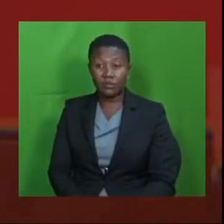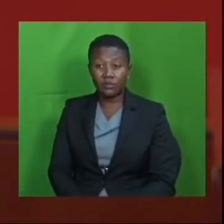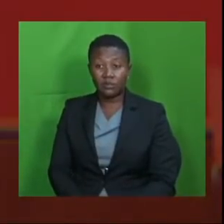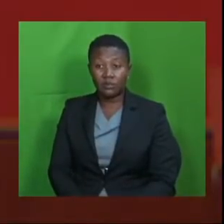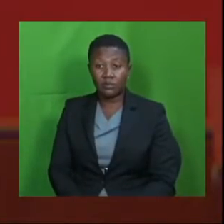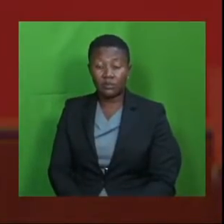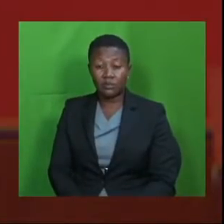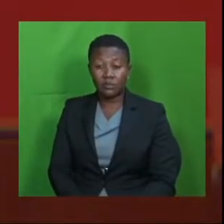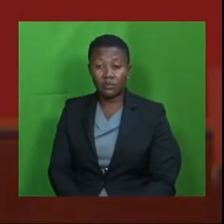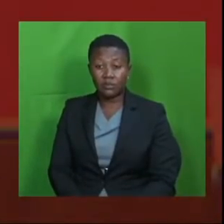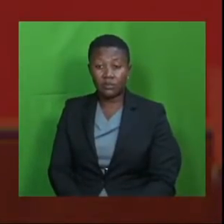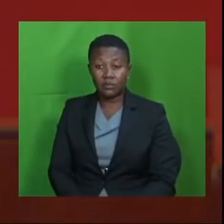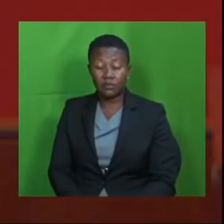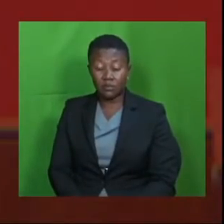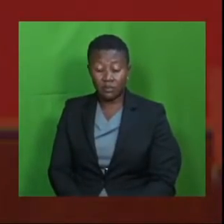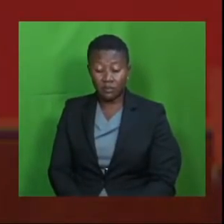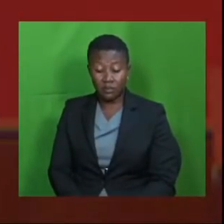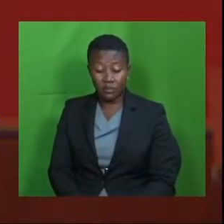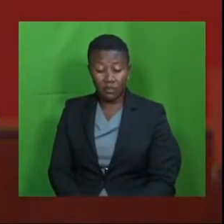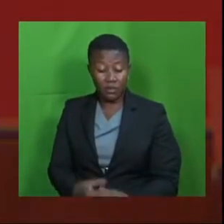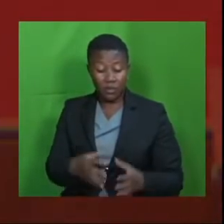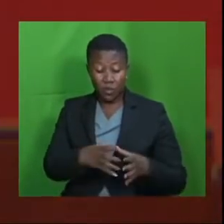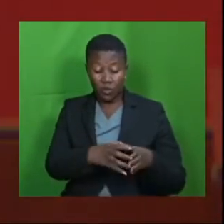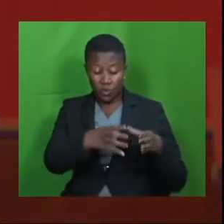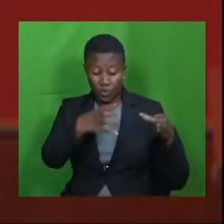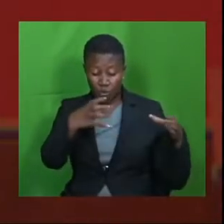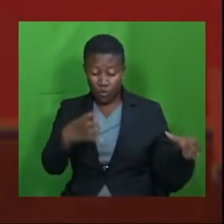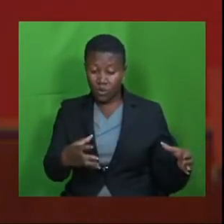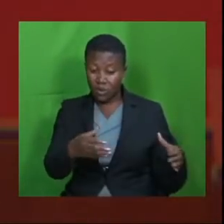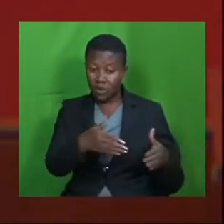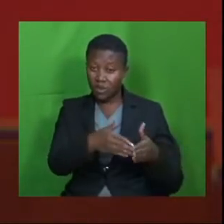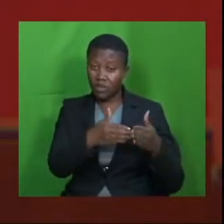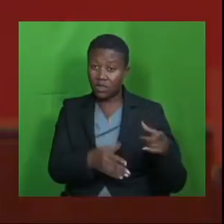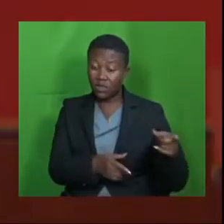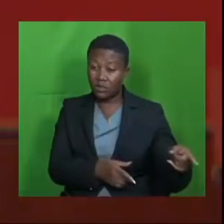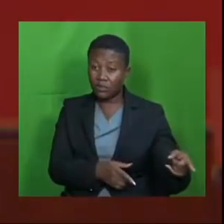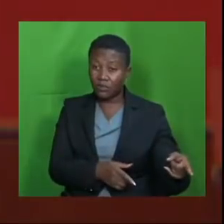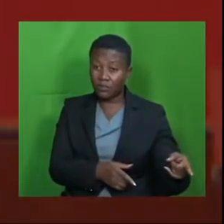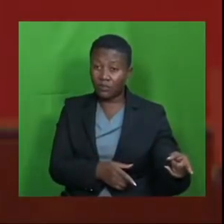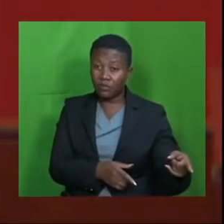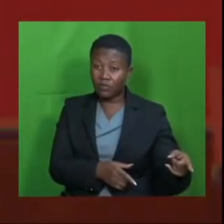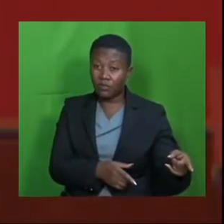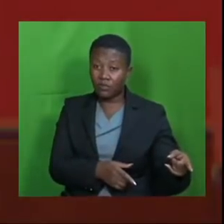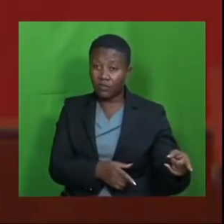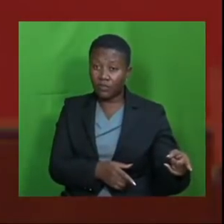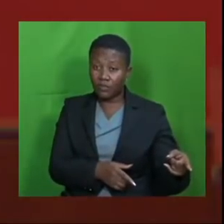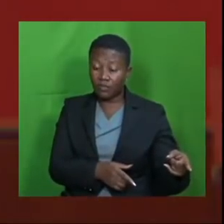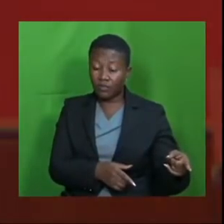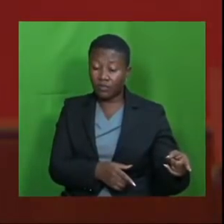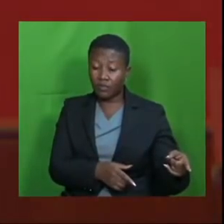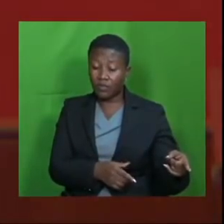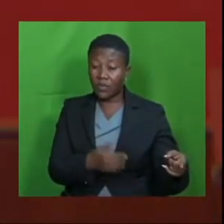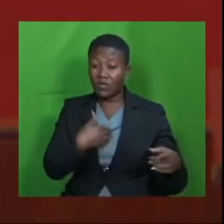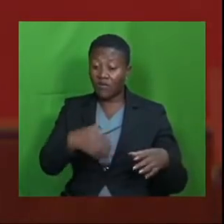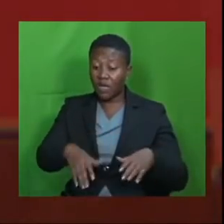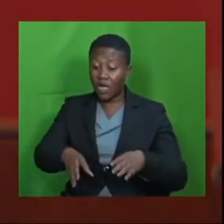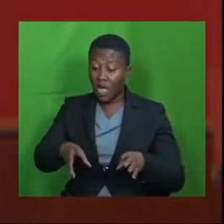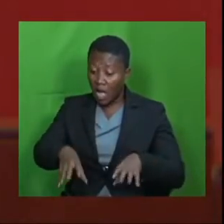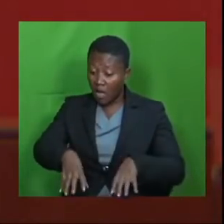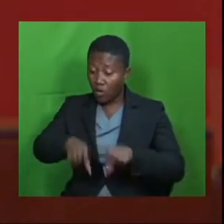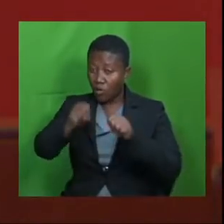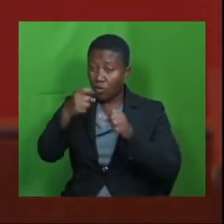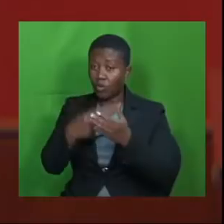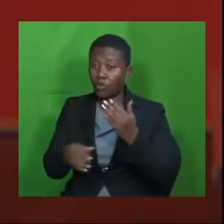the Majority Leader has adopted what has already been submitted, and so